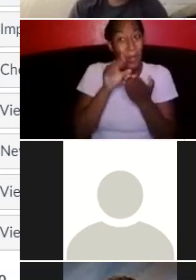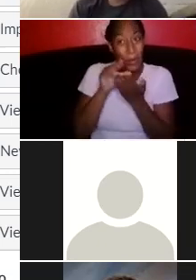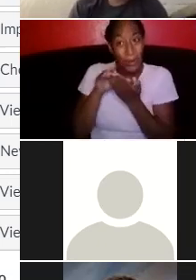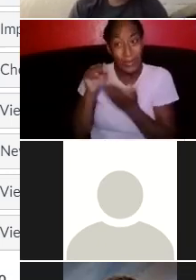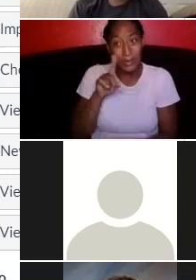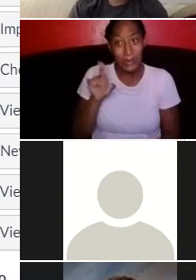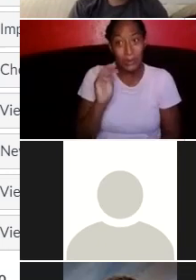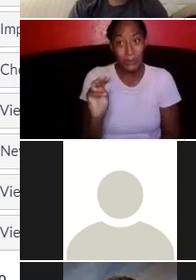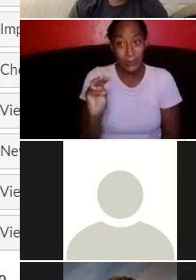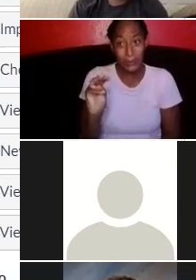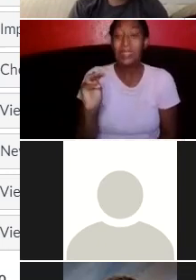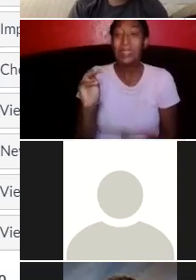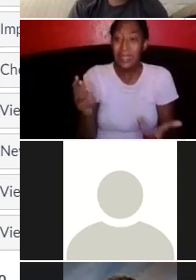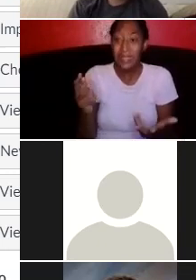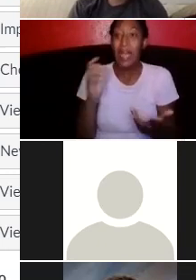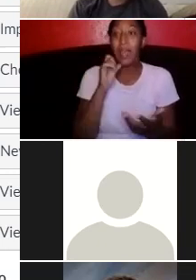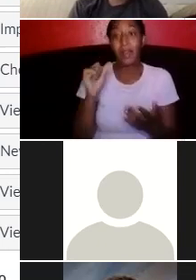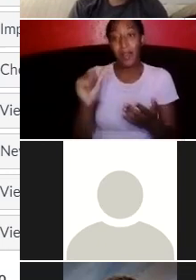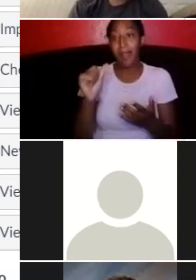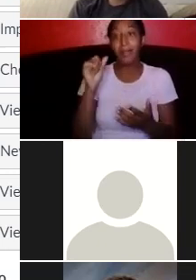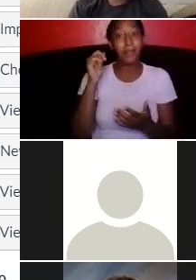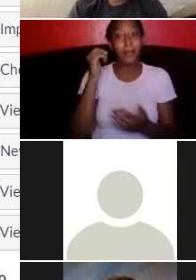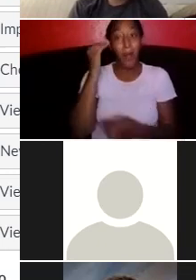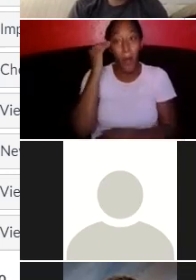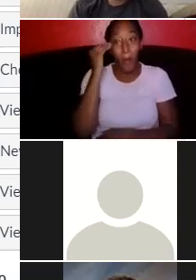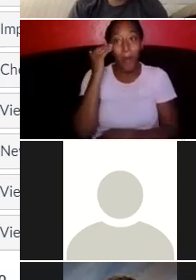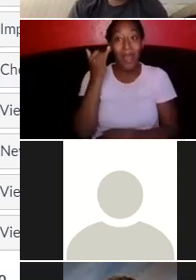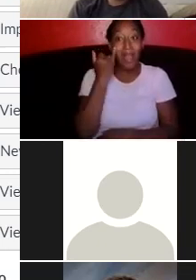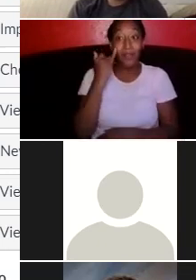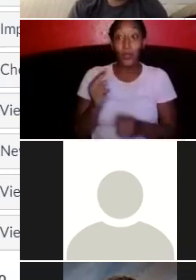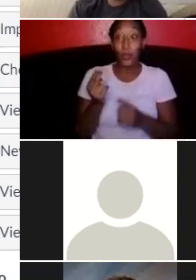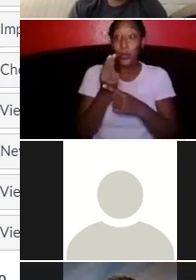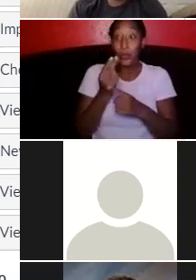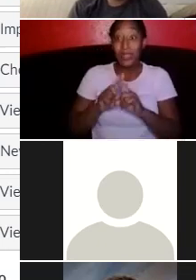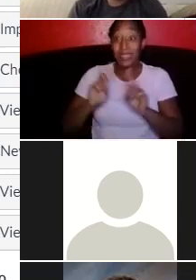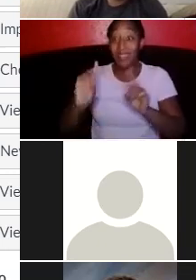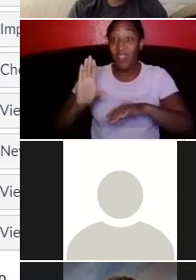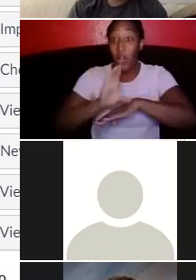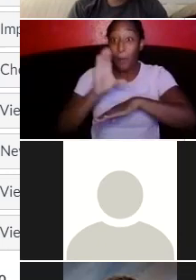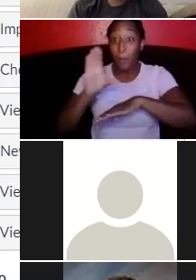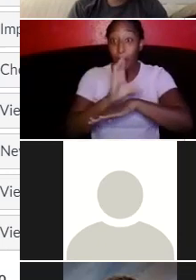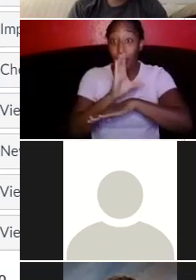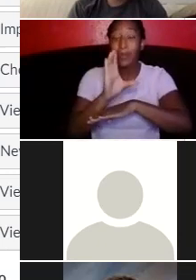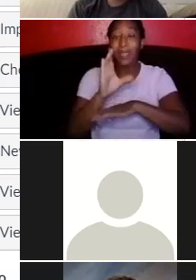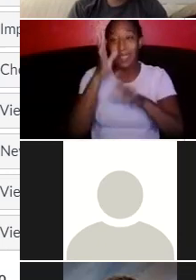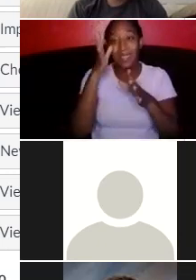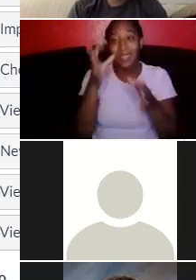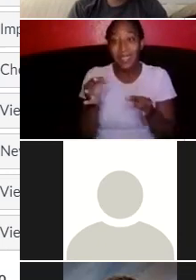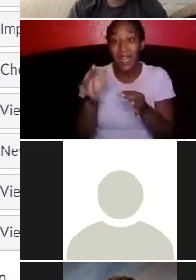um, a different computer, it actually saves it to your online account.